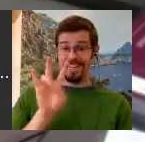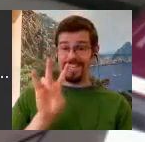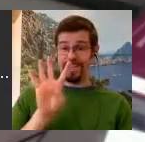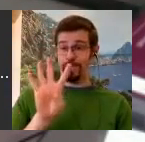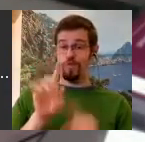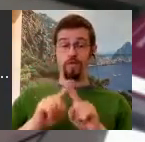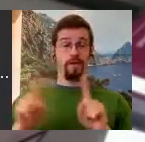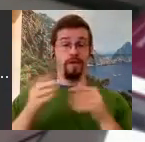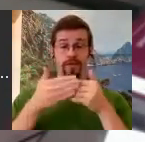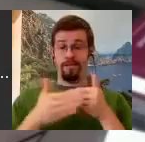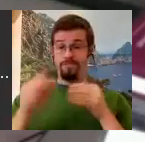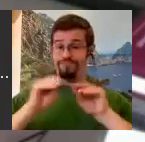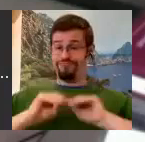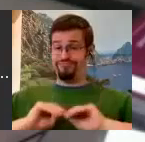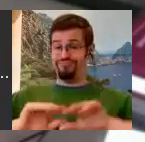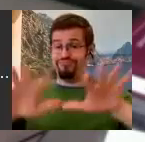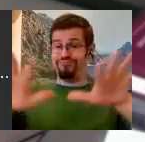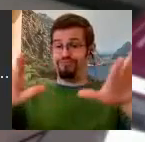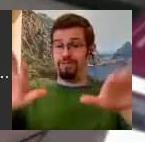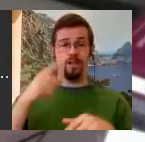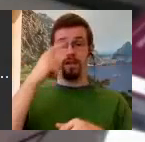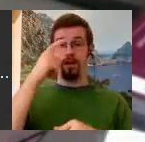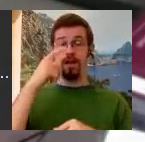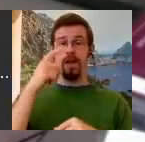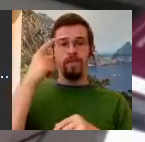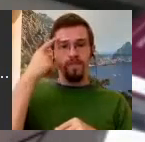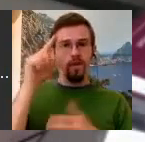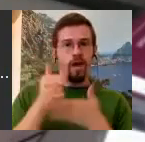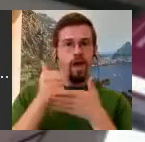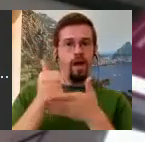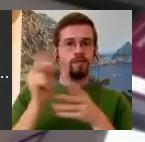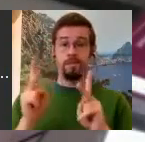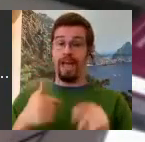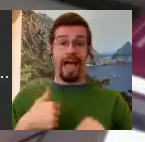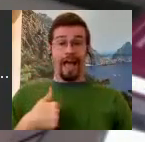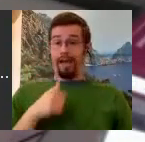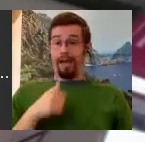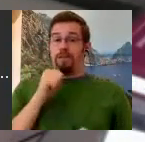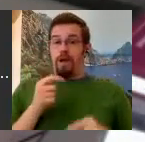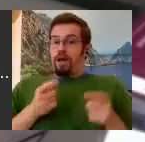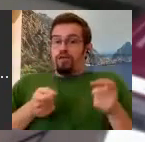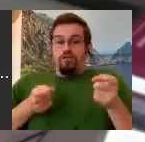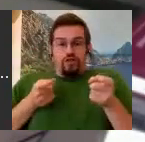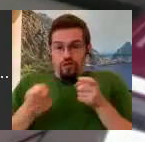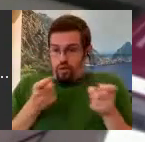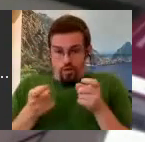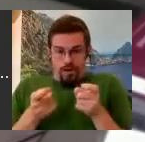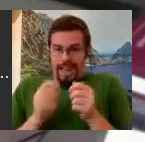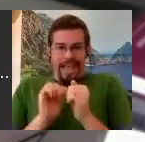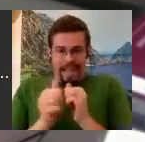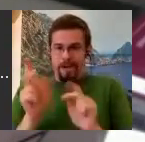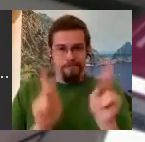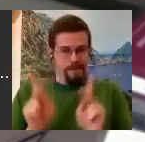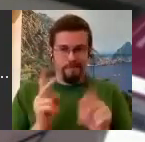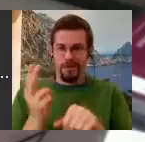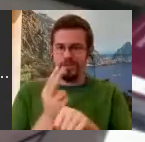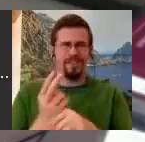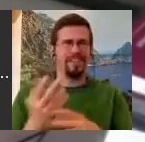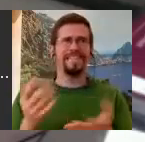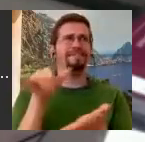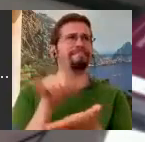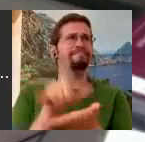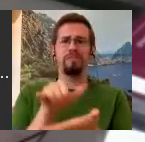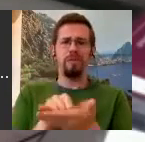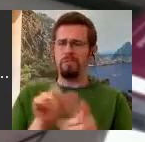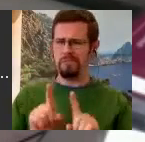it's important for people to understand I don't have any control over how people use sign writing around the world, and how could I, and why would I want to?